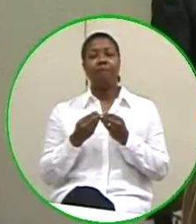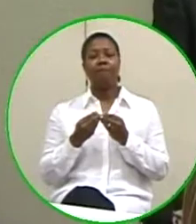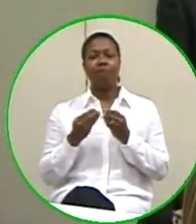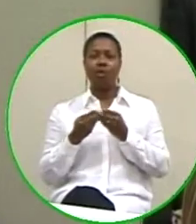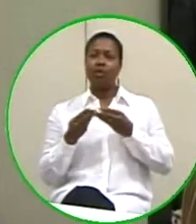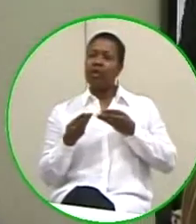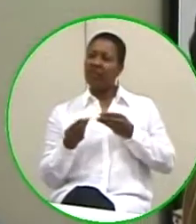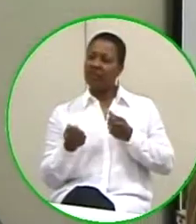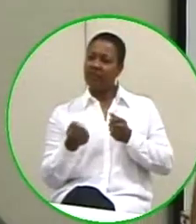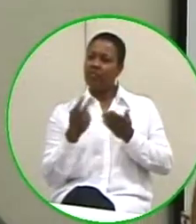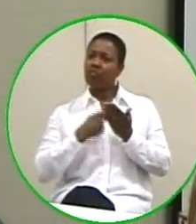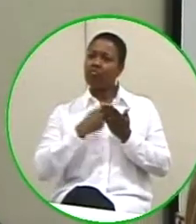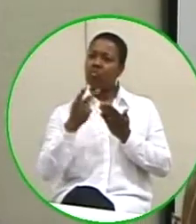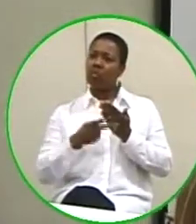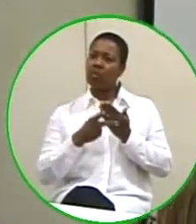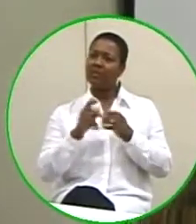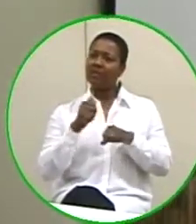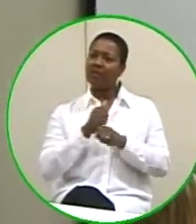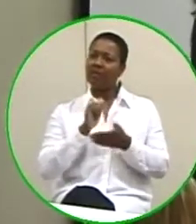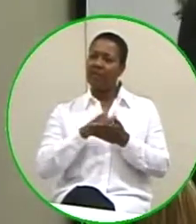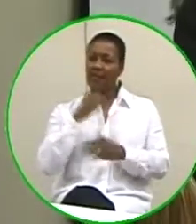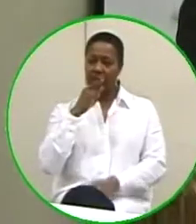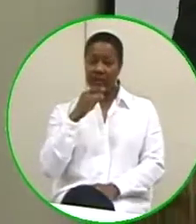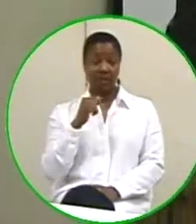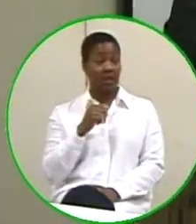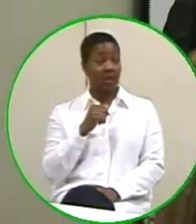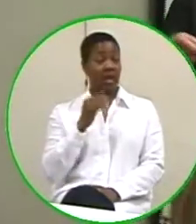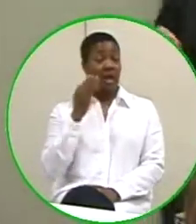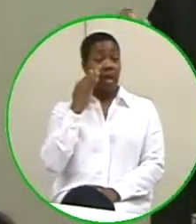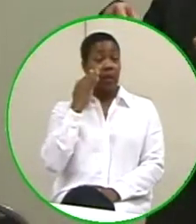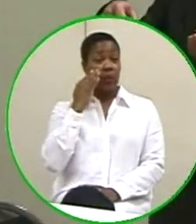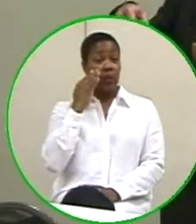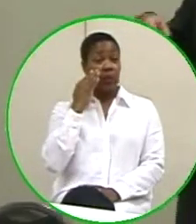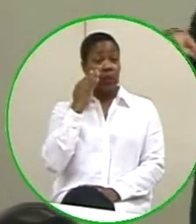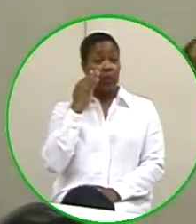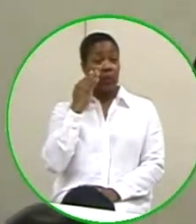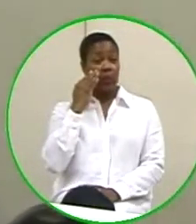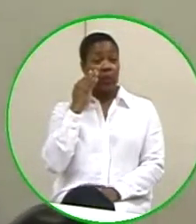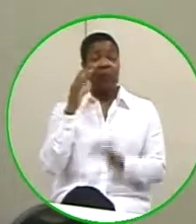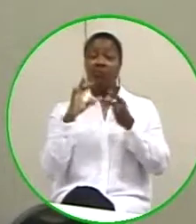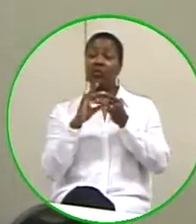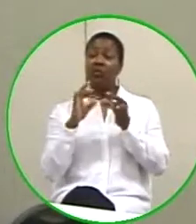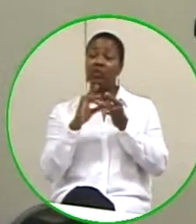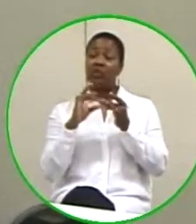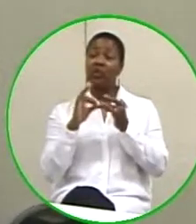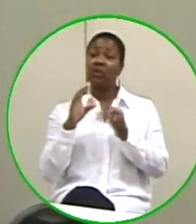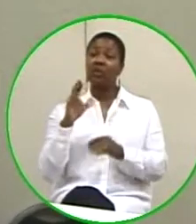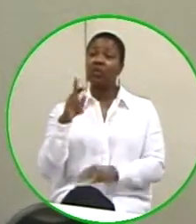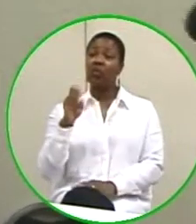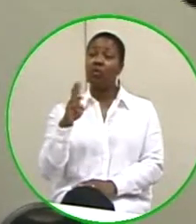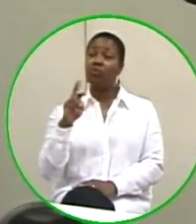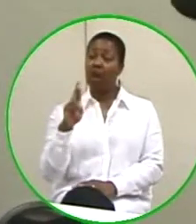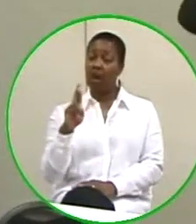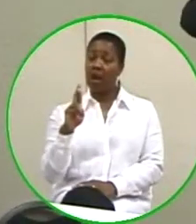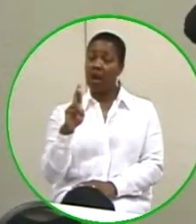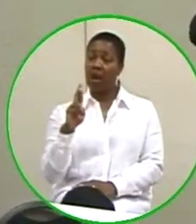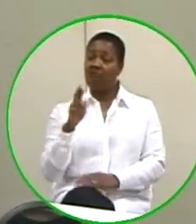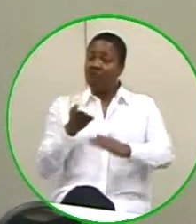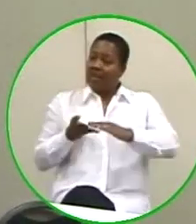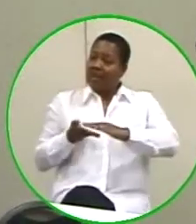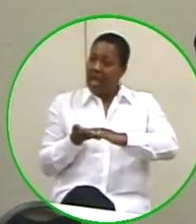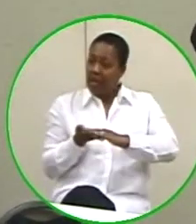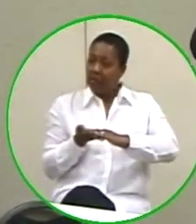streamlined, efficient program to do it. I don't know if you've heard the analogy of when you put the crowbar under something that you want to move, you put